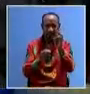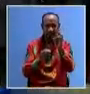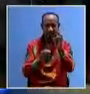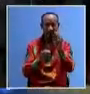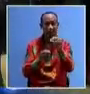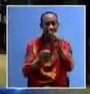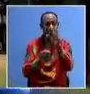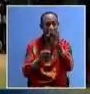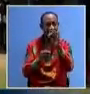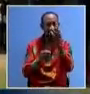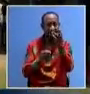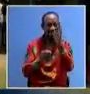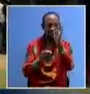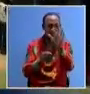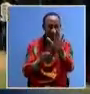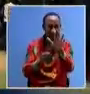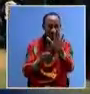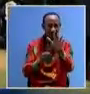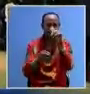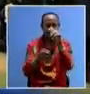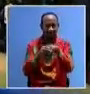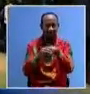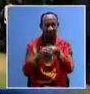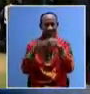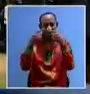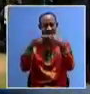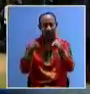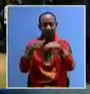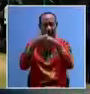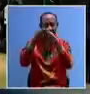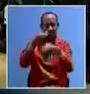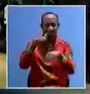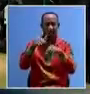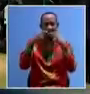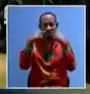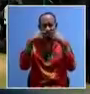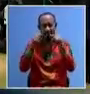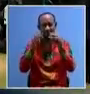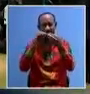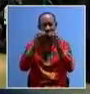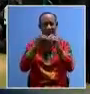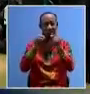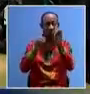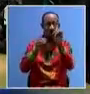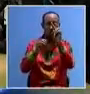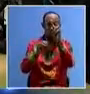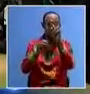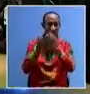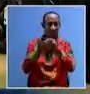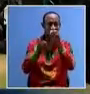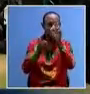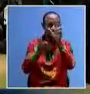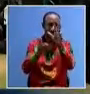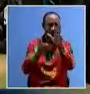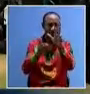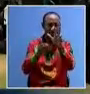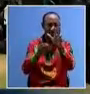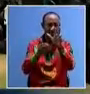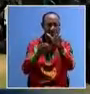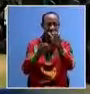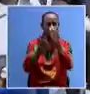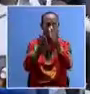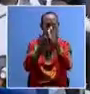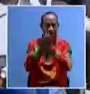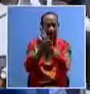1965. Currently, the event is being held under Proclamation No. 1 of 2003 pursuant to